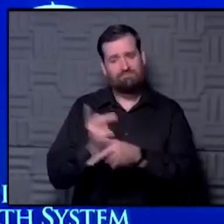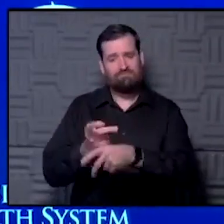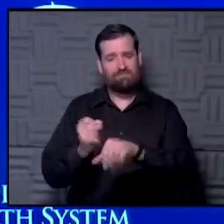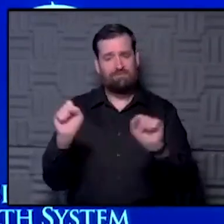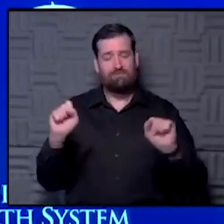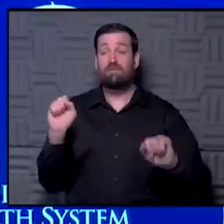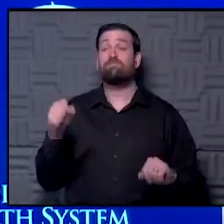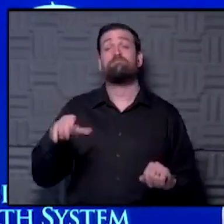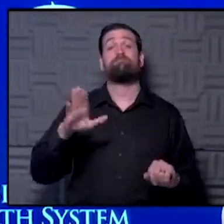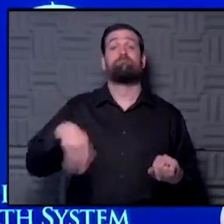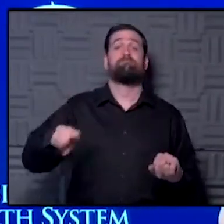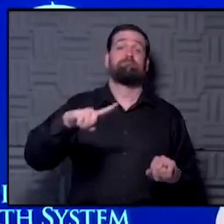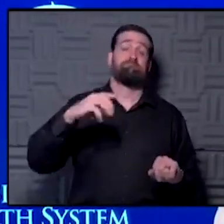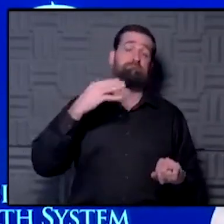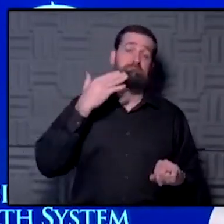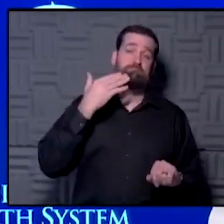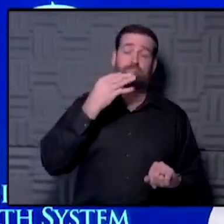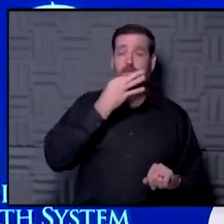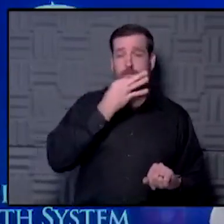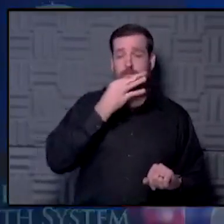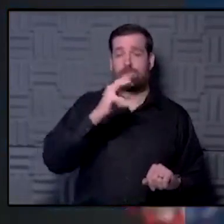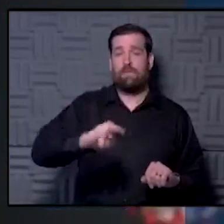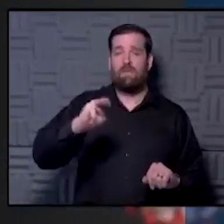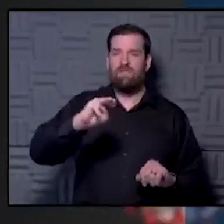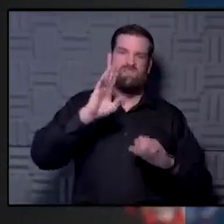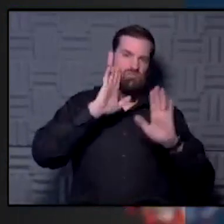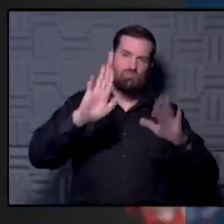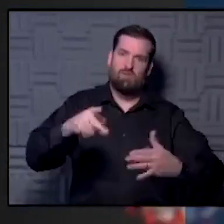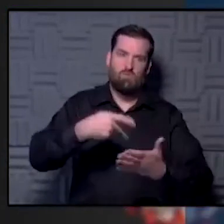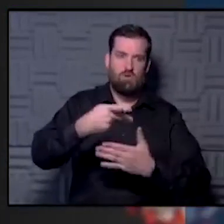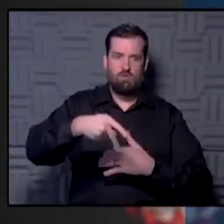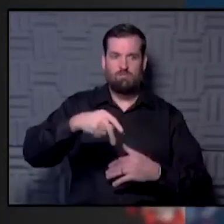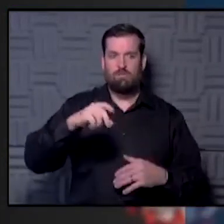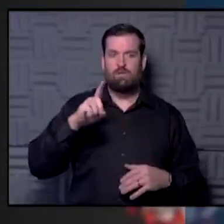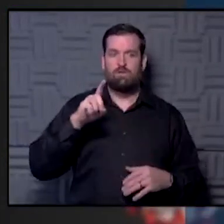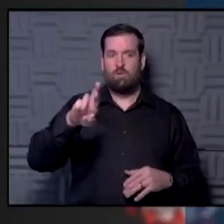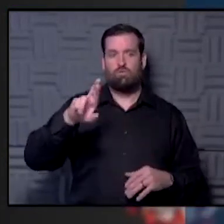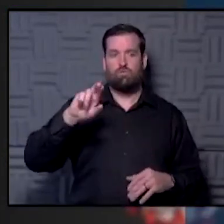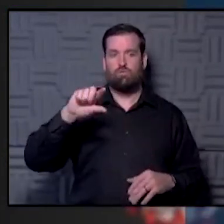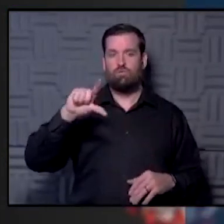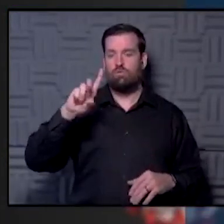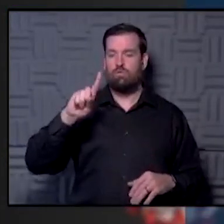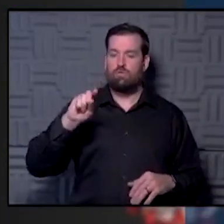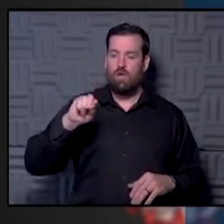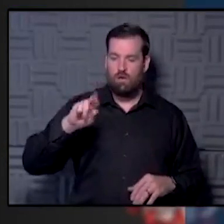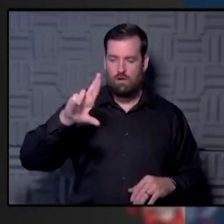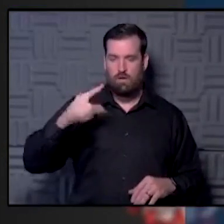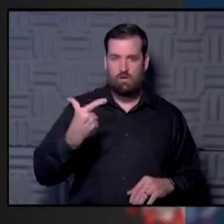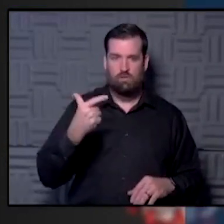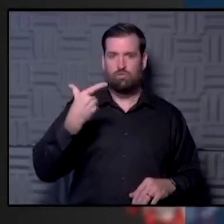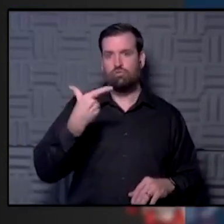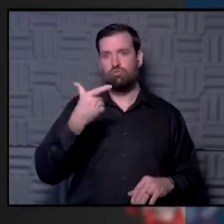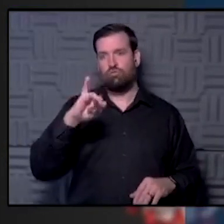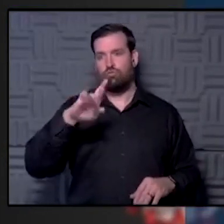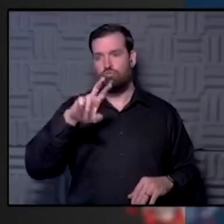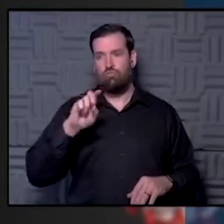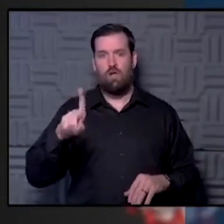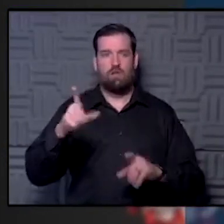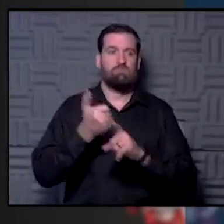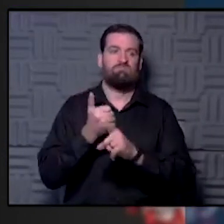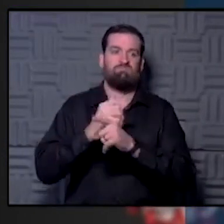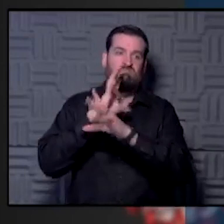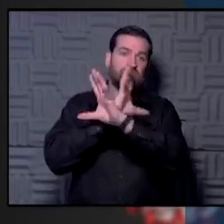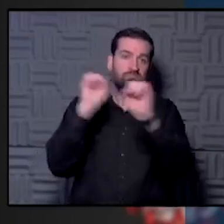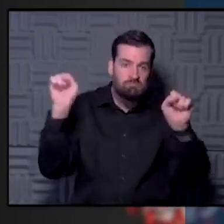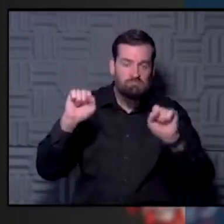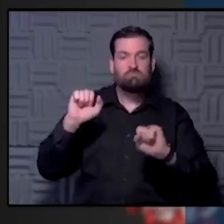Yeah. Hey team, coming up on Monday we have another great program. Chancellor Dr. Doug Girard will be back here. He's Chancellor of the University of Kansas. We'll be talking